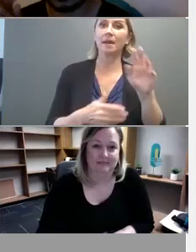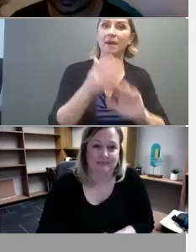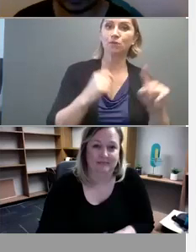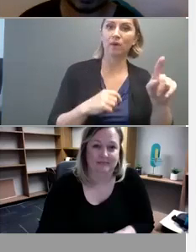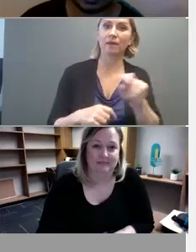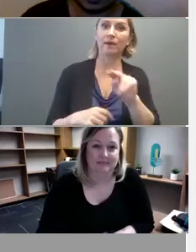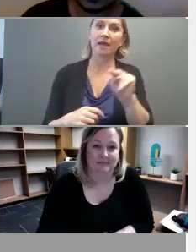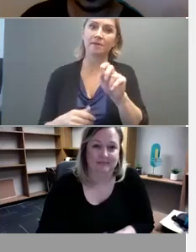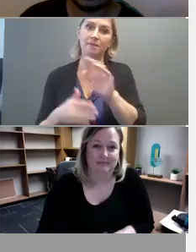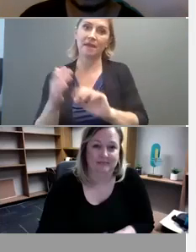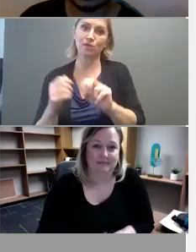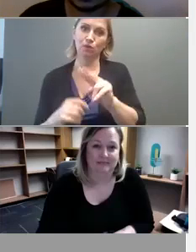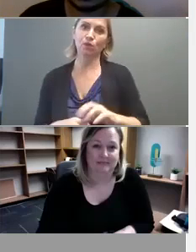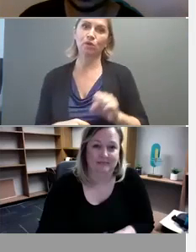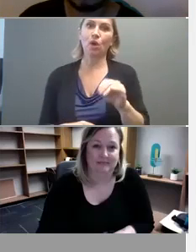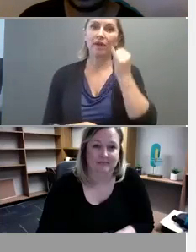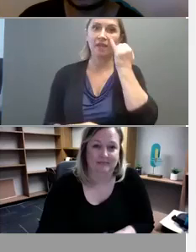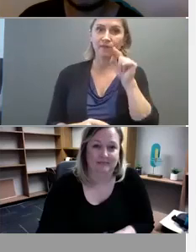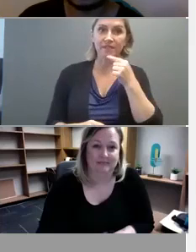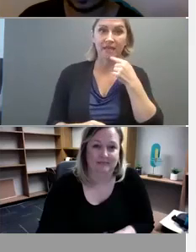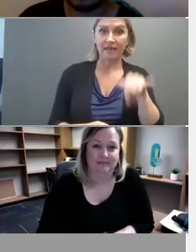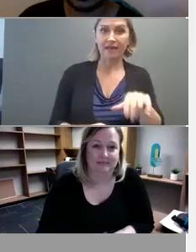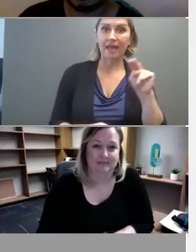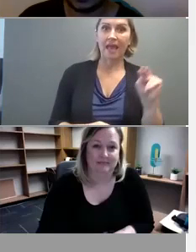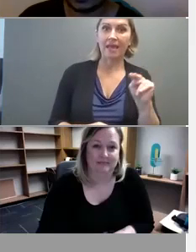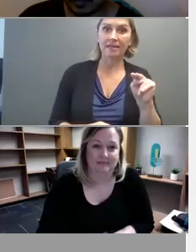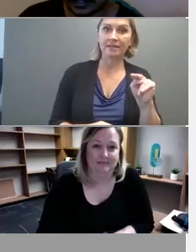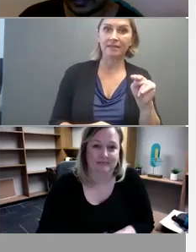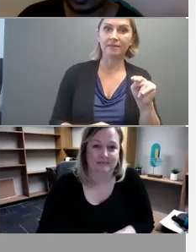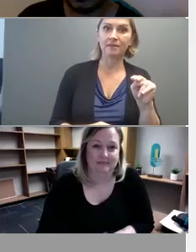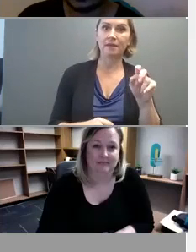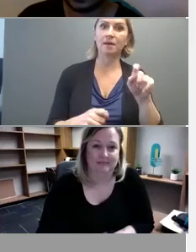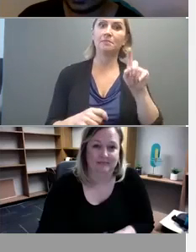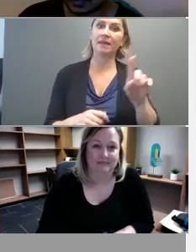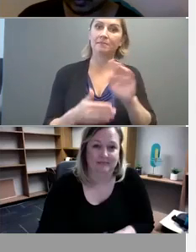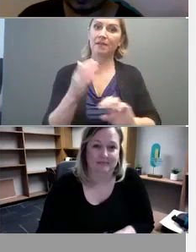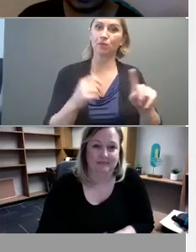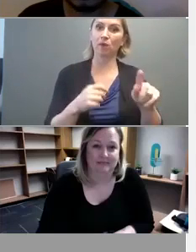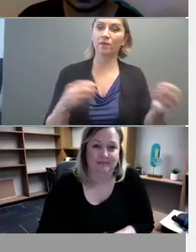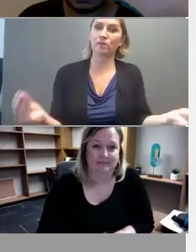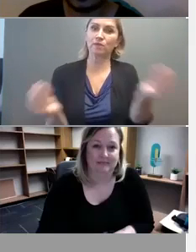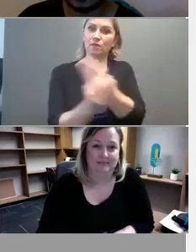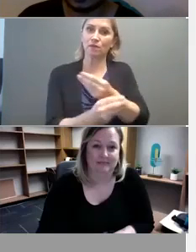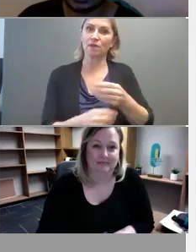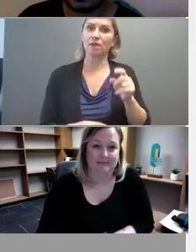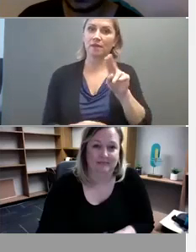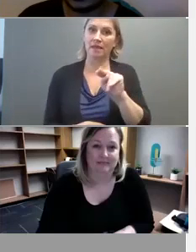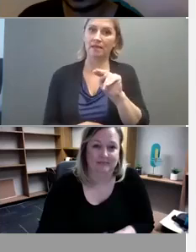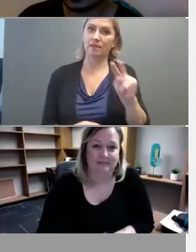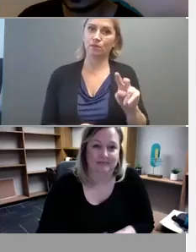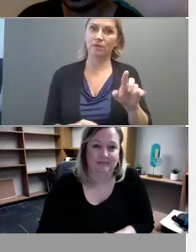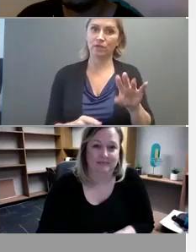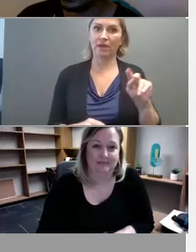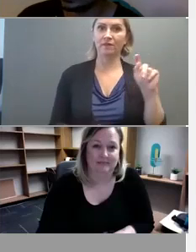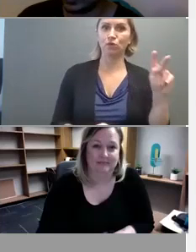or the other way around. So if we say that we swap out n minus 1 with n minus 2, then we have 2Tn